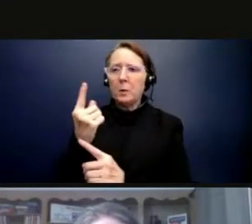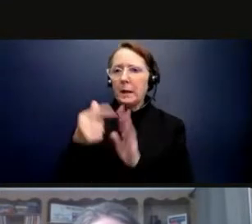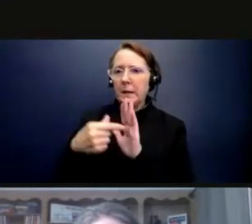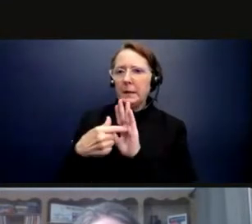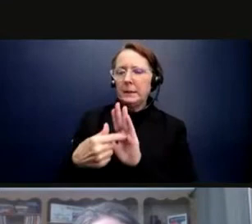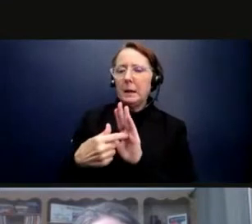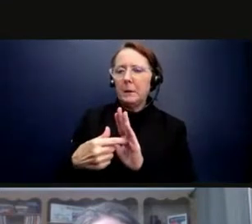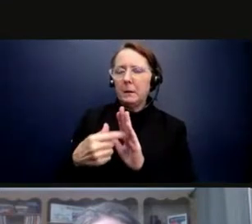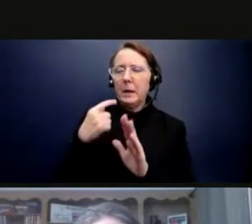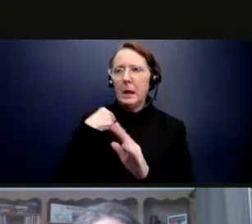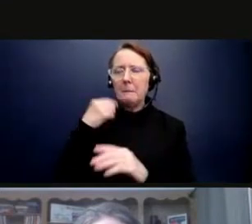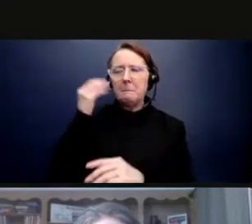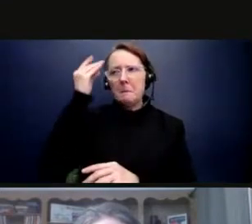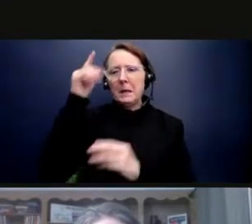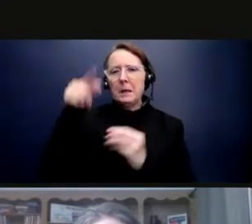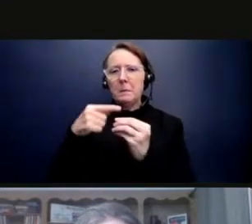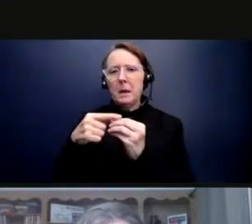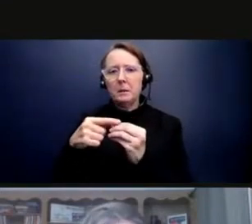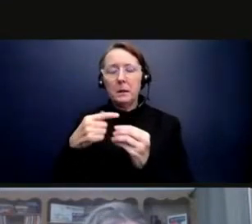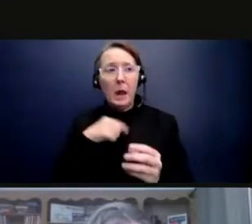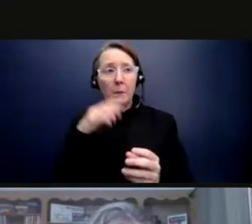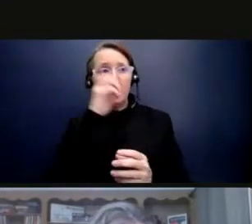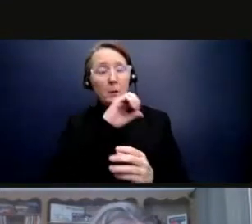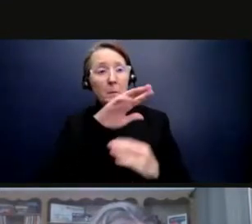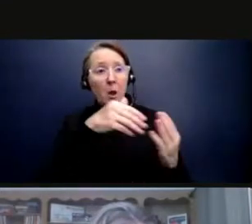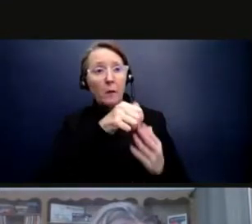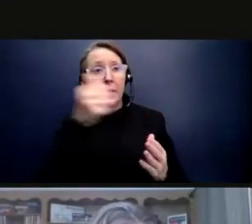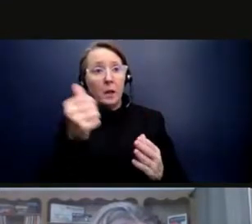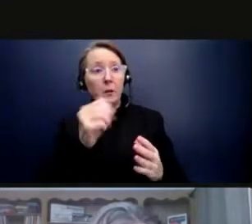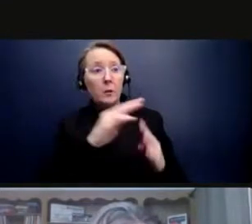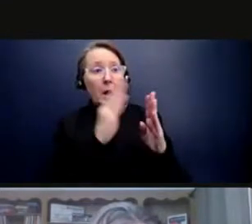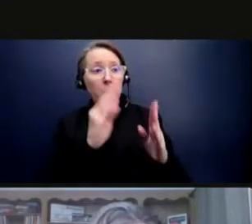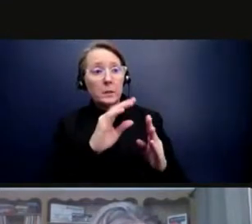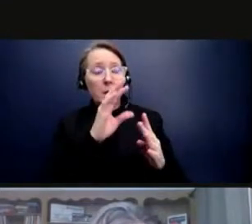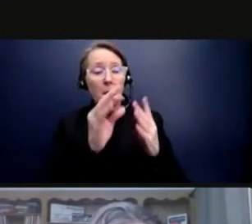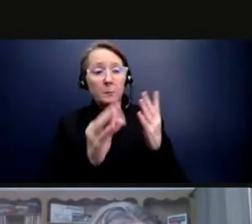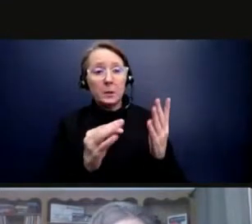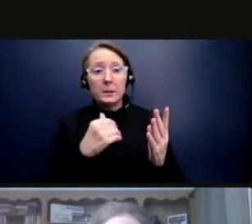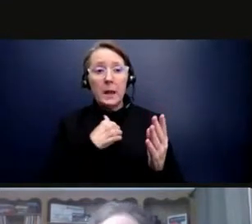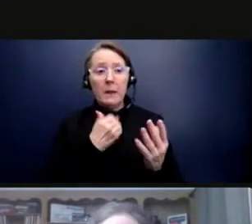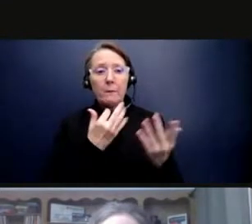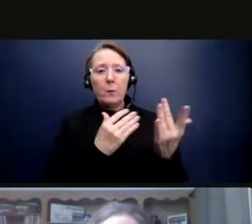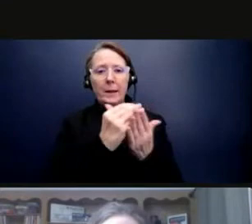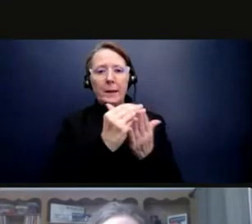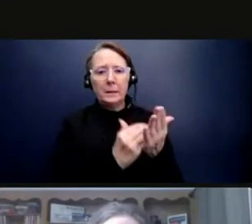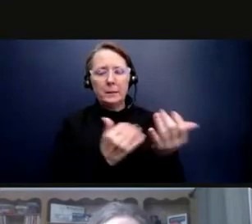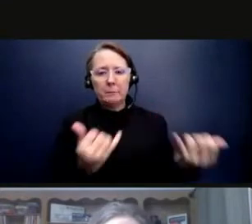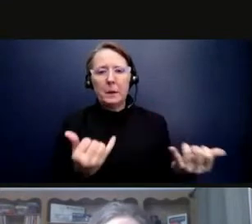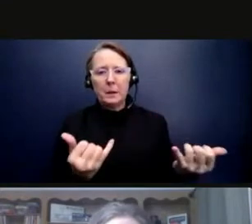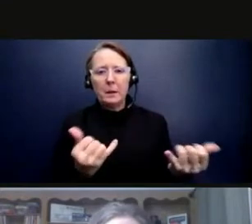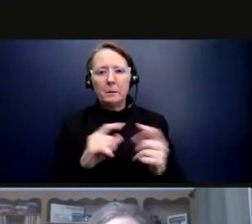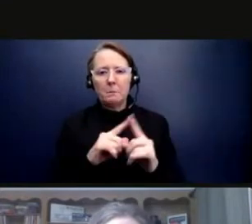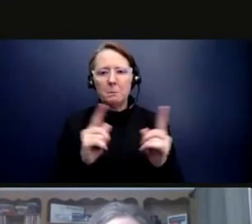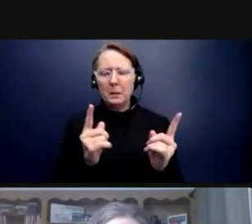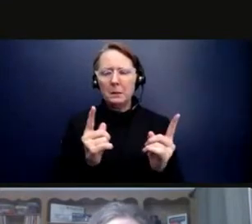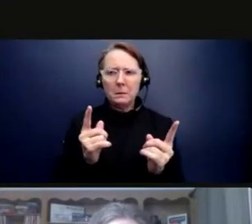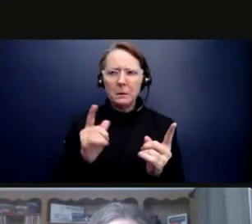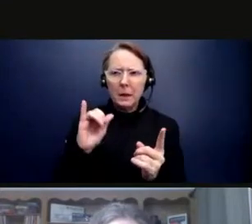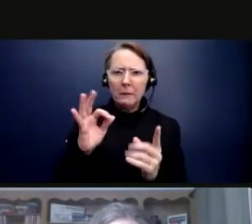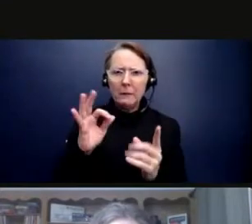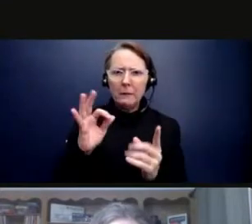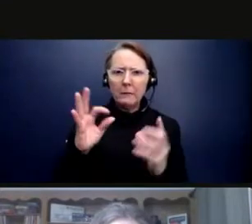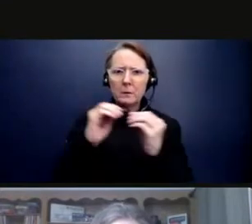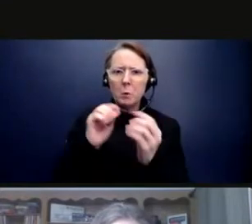I would assume that pretty much all the other housing options are on wait list right now around the city. But if there's any more detail